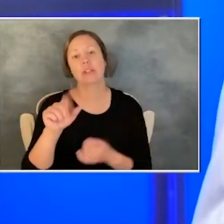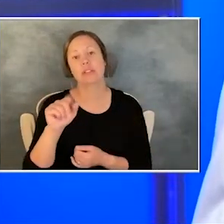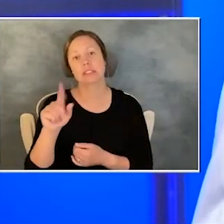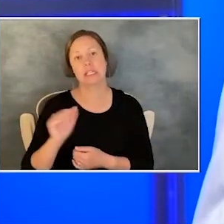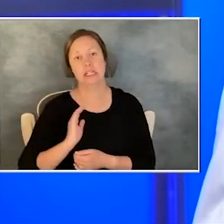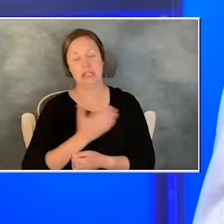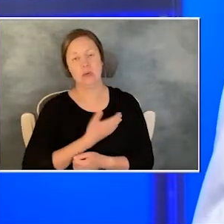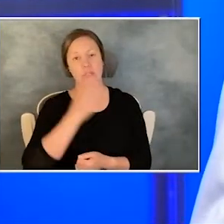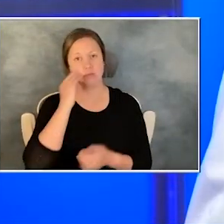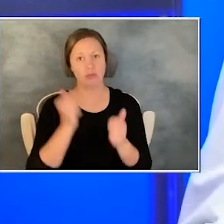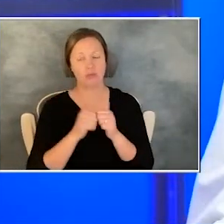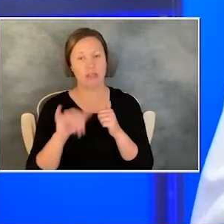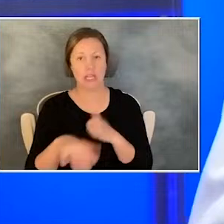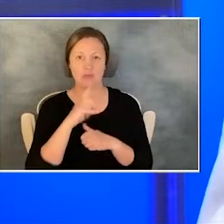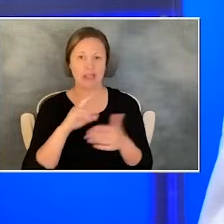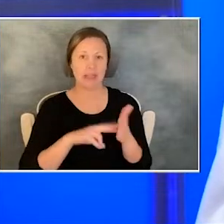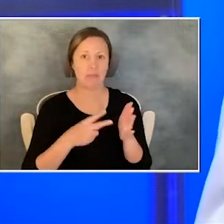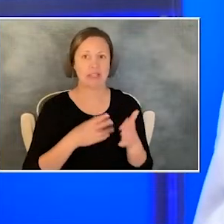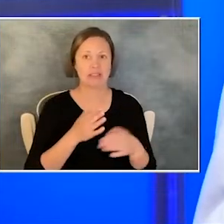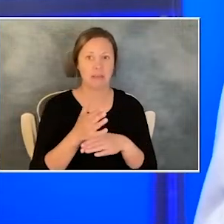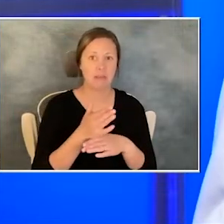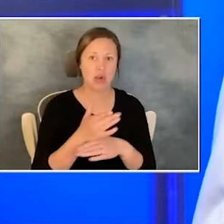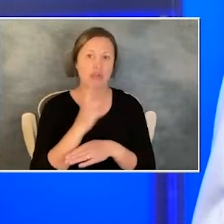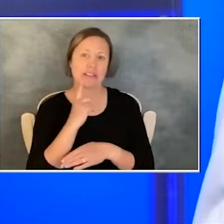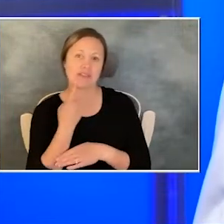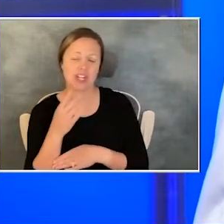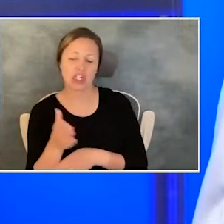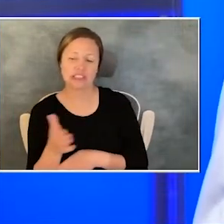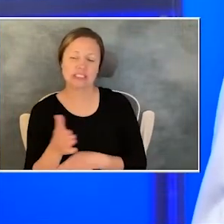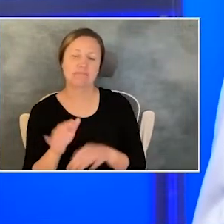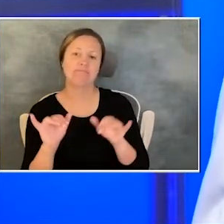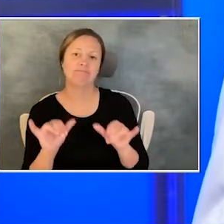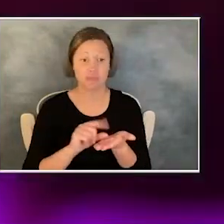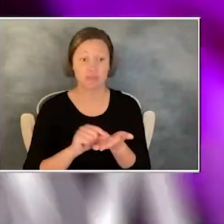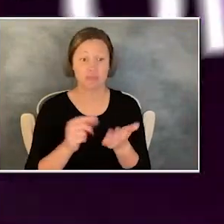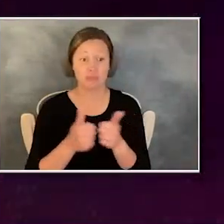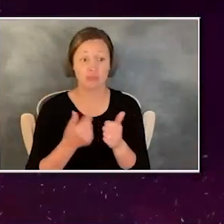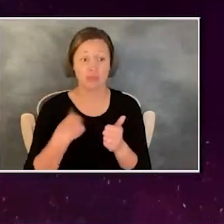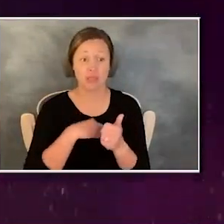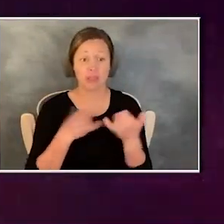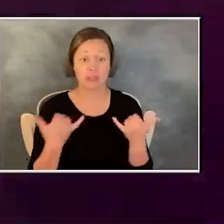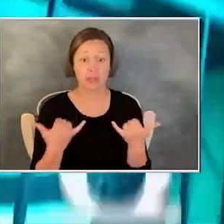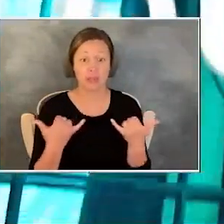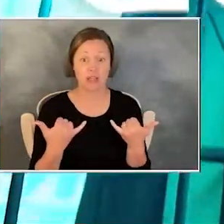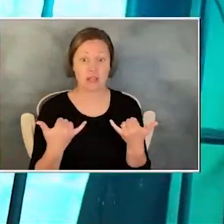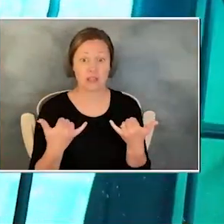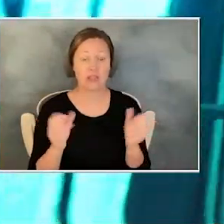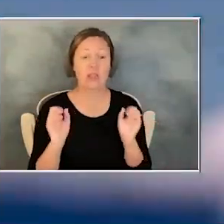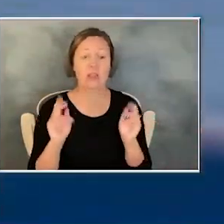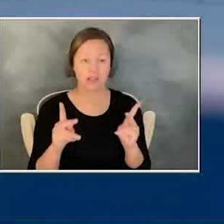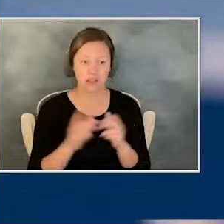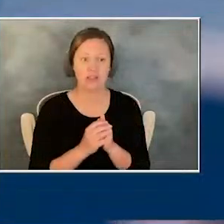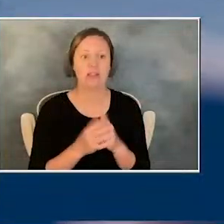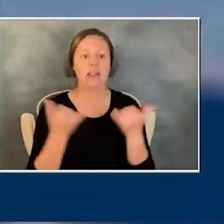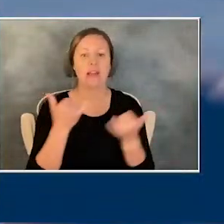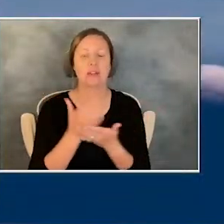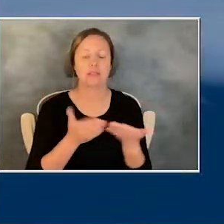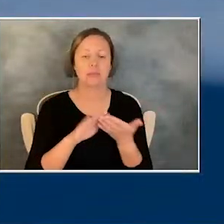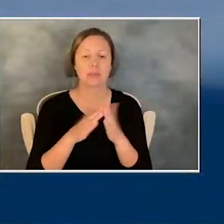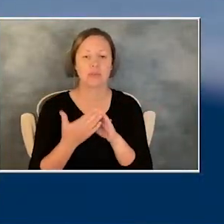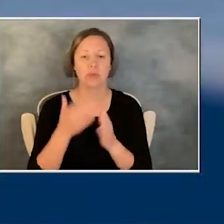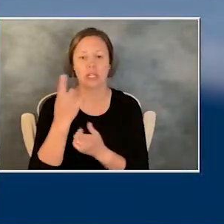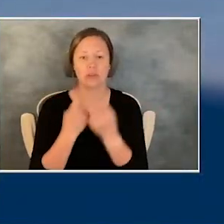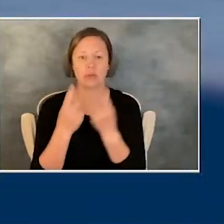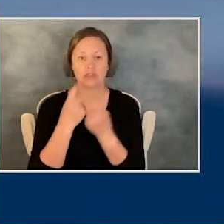in the moderate to severe stages, we're not seeing a benefit. But yeah. All right, let's get to some community